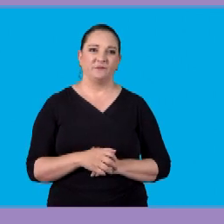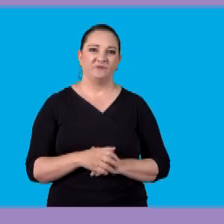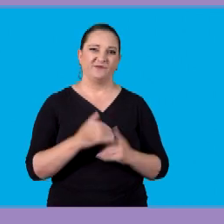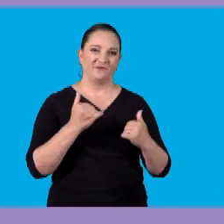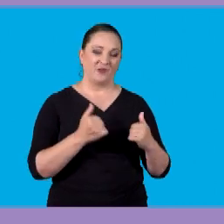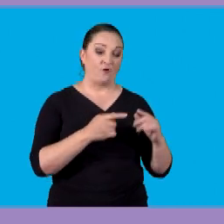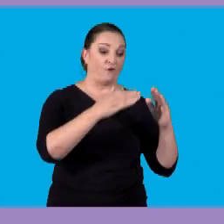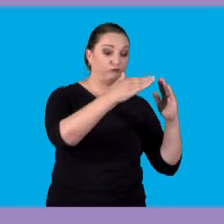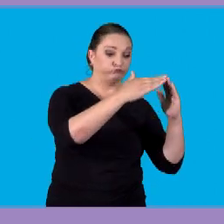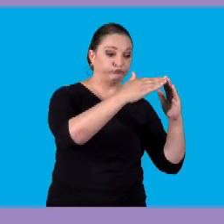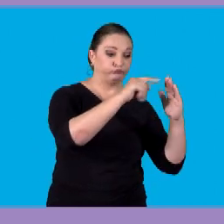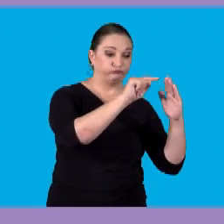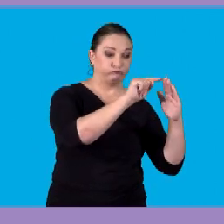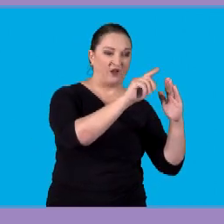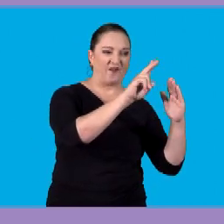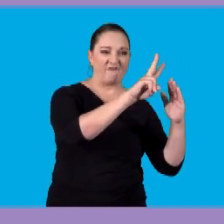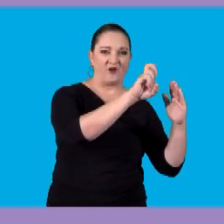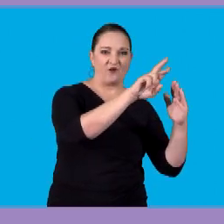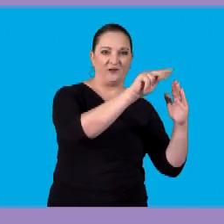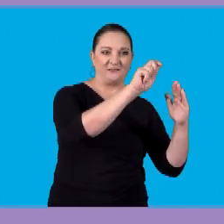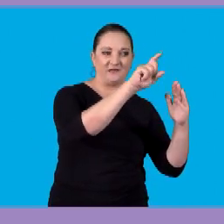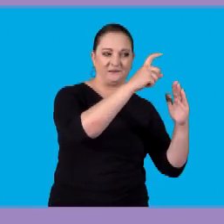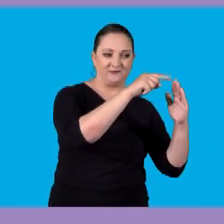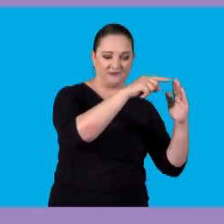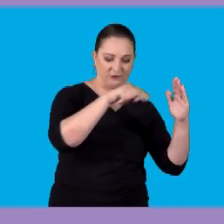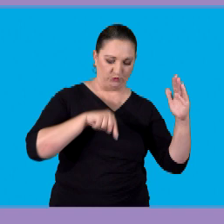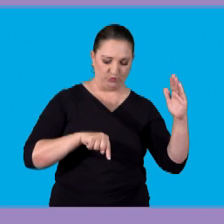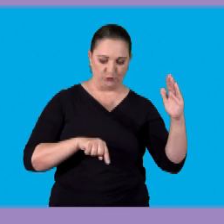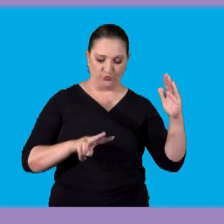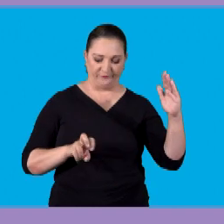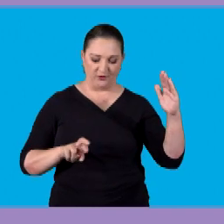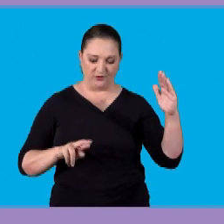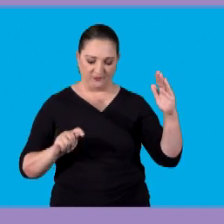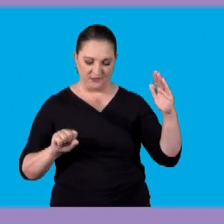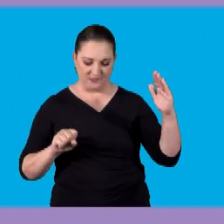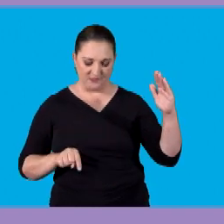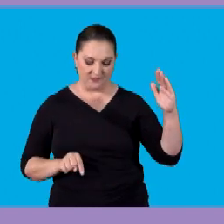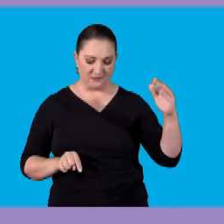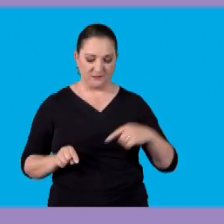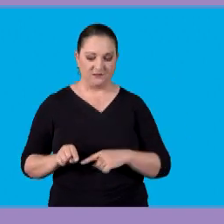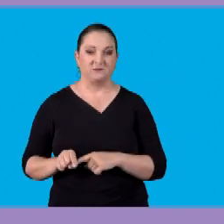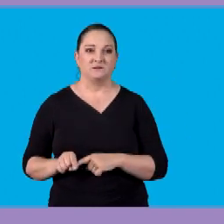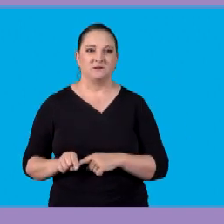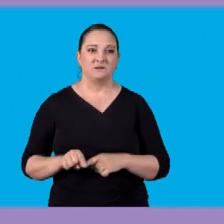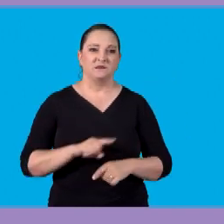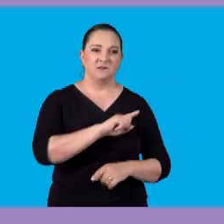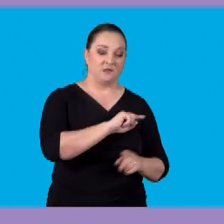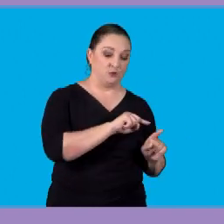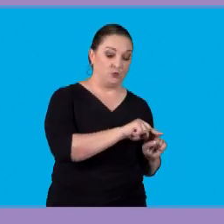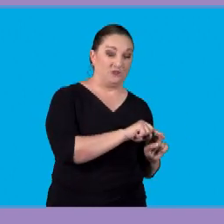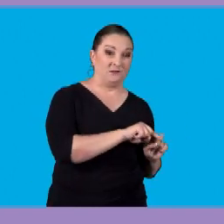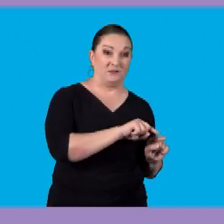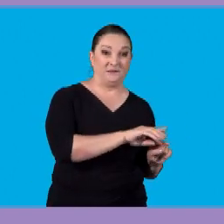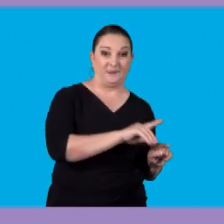one vertex to another vertex. So we've got diagonals DB and we've got